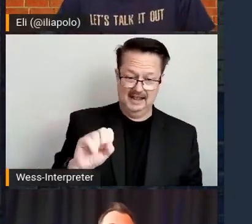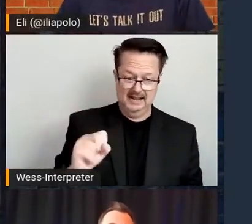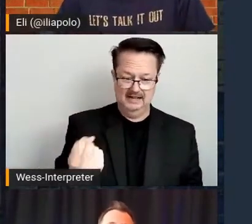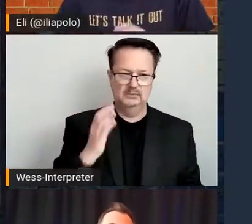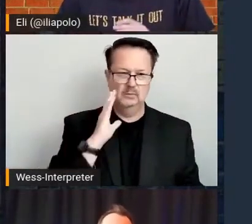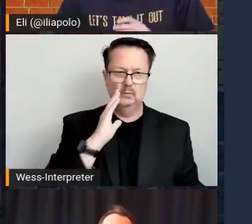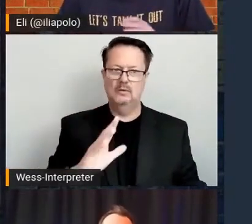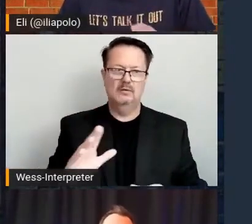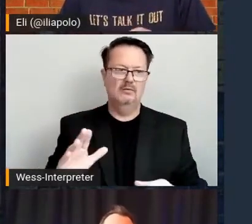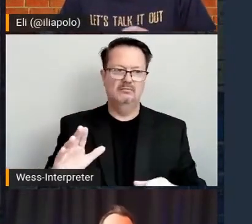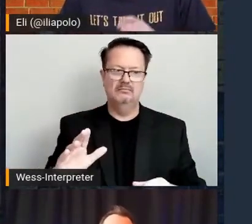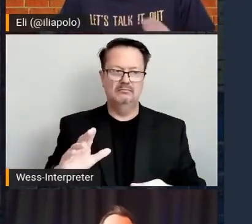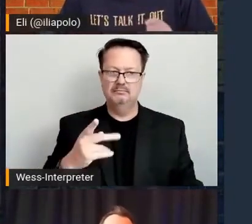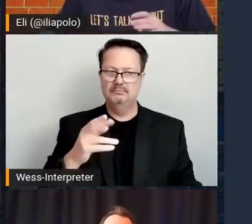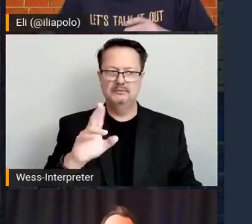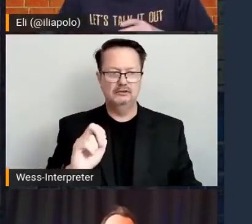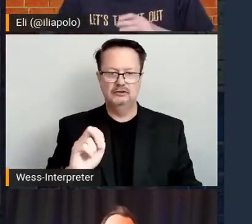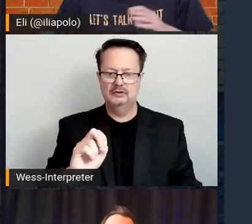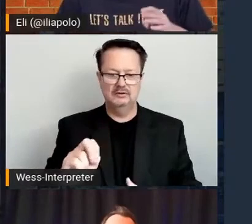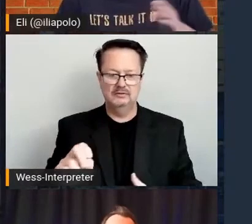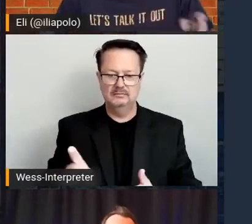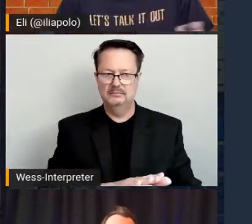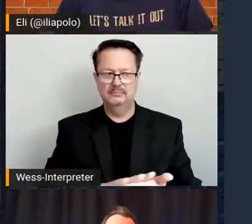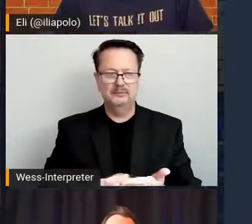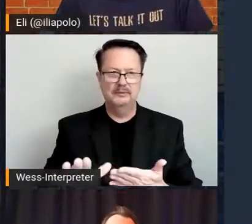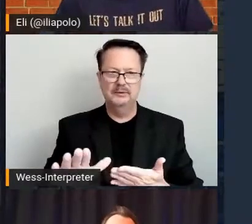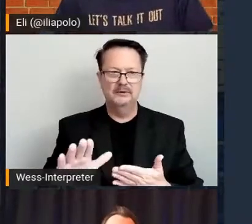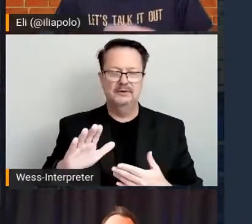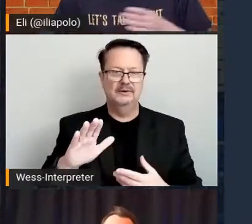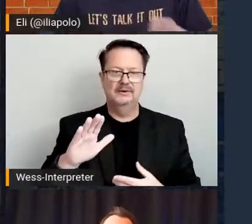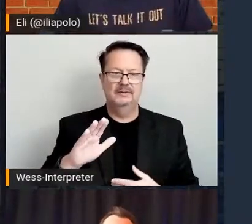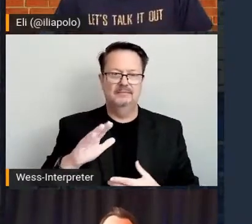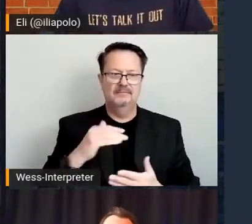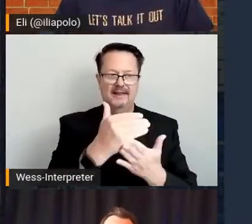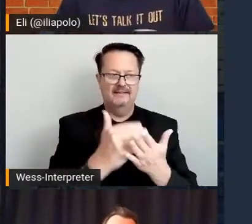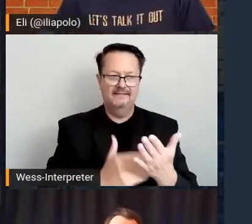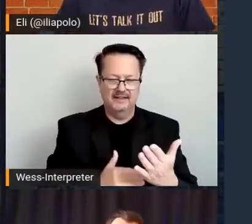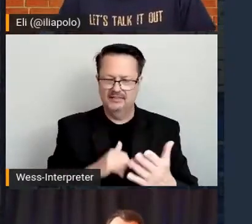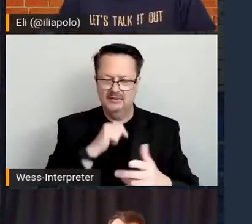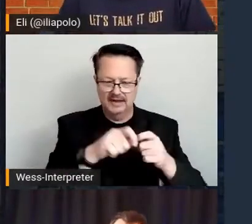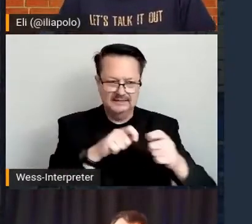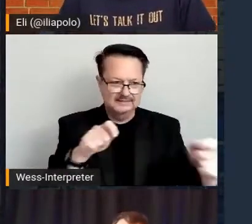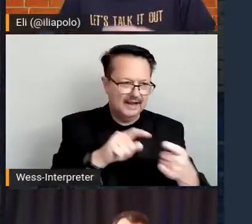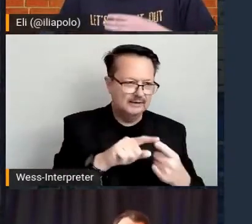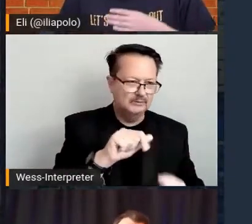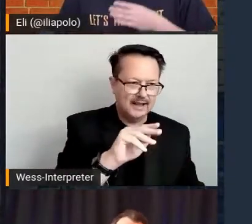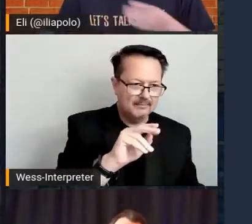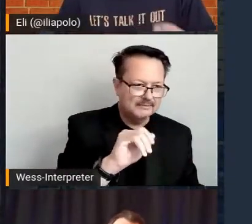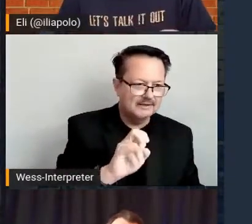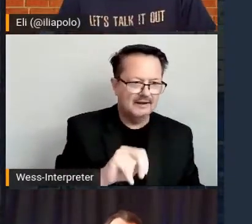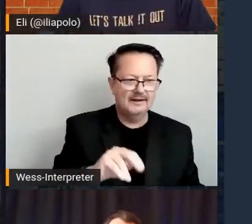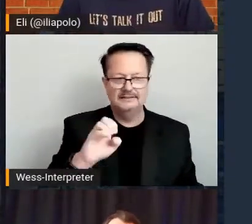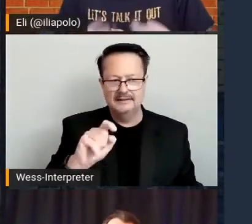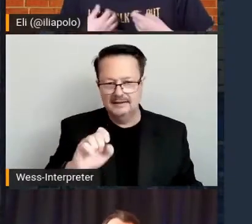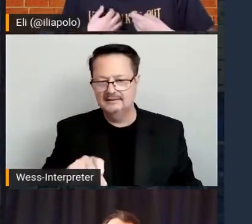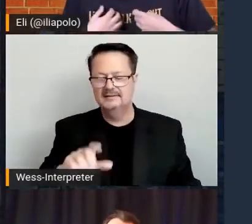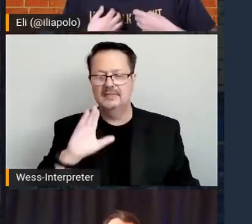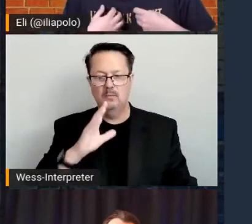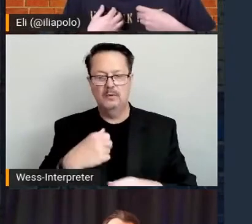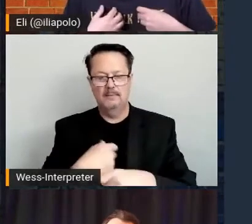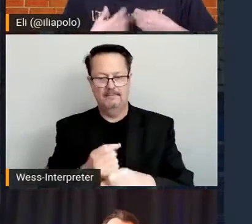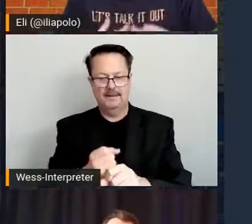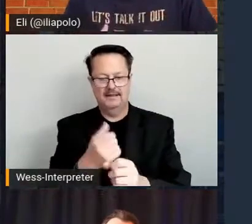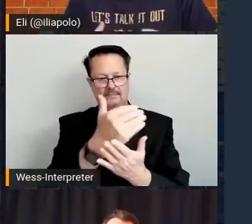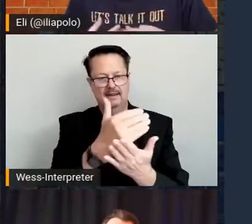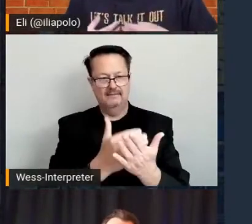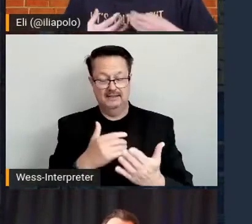Kubernetes manifest. They're not in any way tied to Amazon EKS or any other provider, right? They generate the manifest, and we actually,